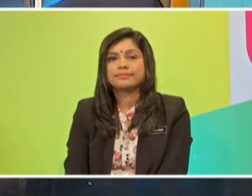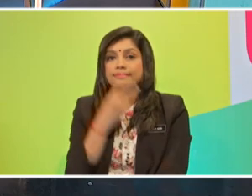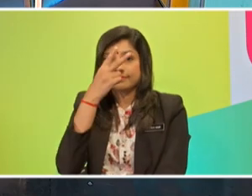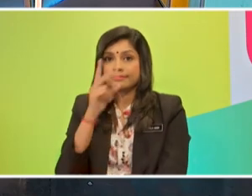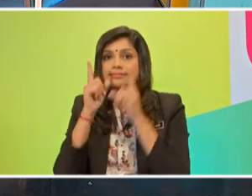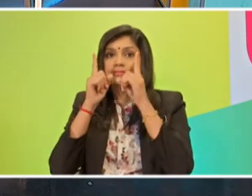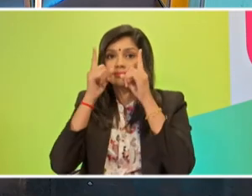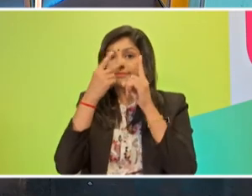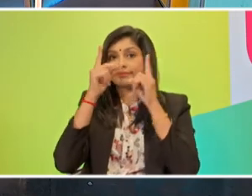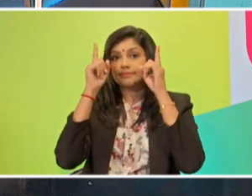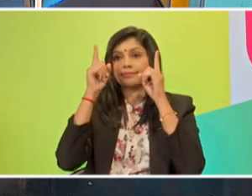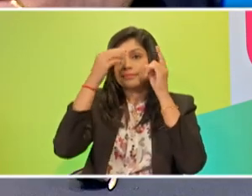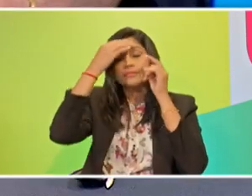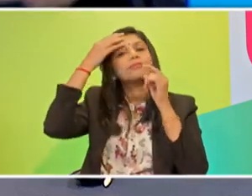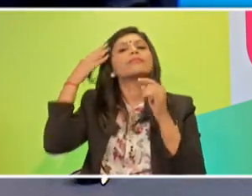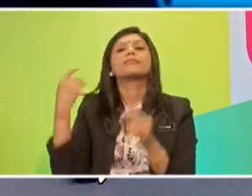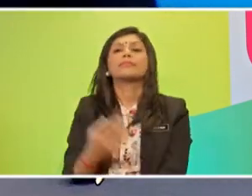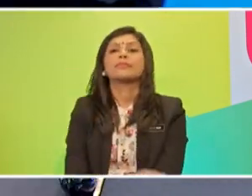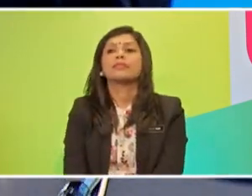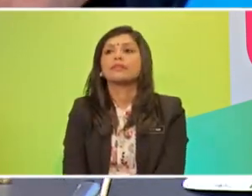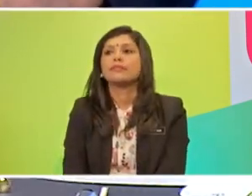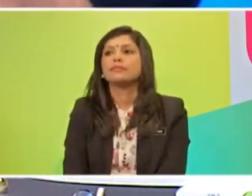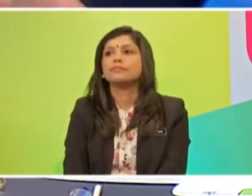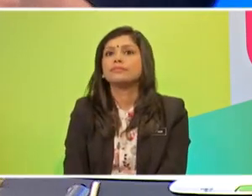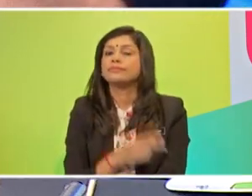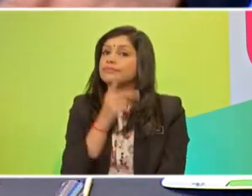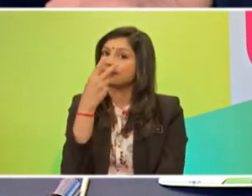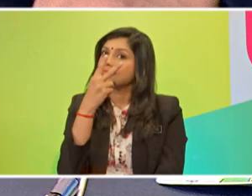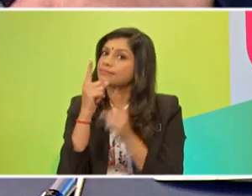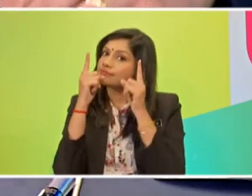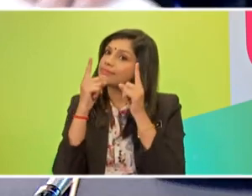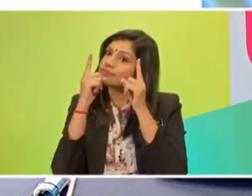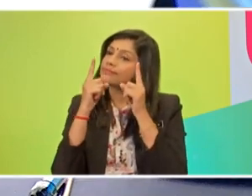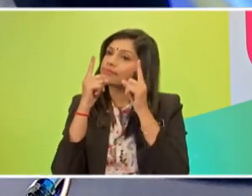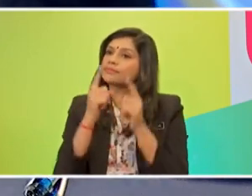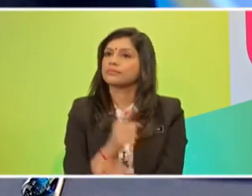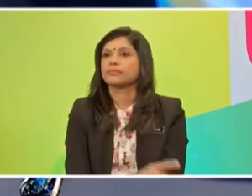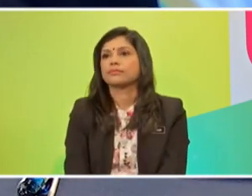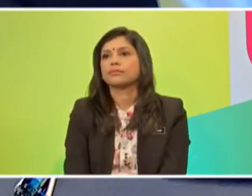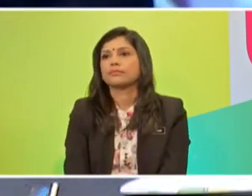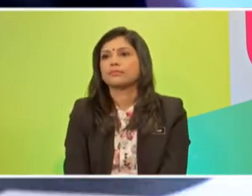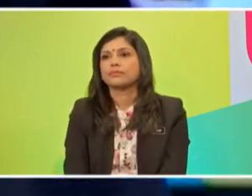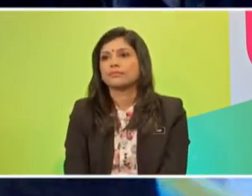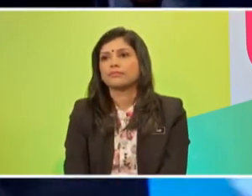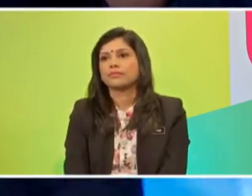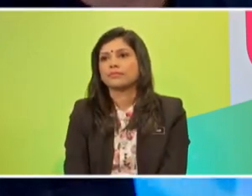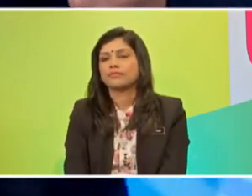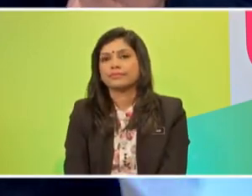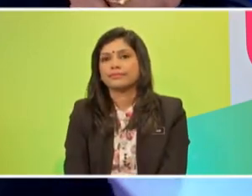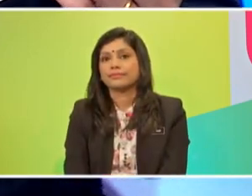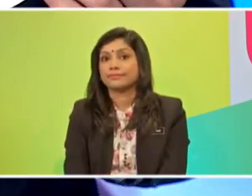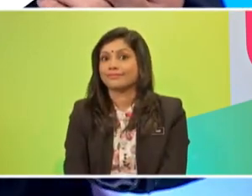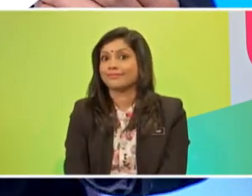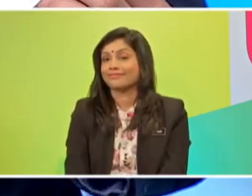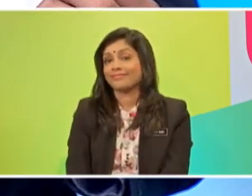Alright. So now mm-hmm. you will have equally divided paper like this. Yeah.